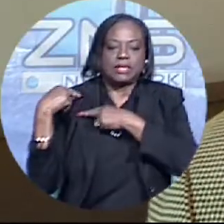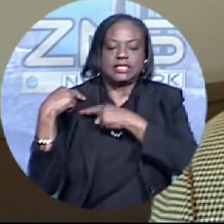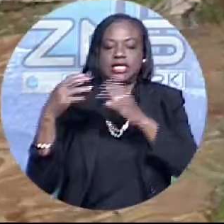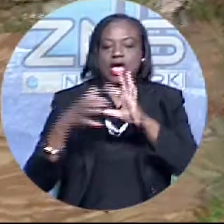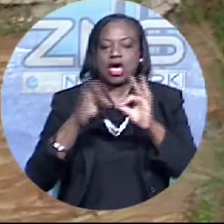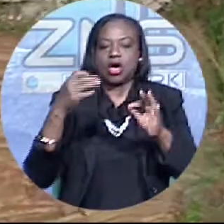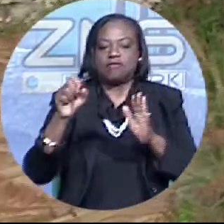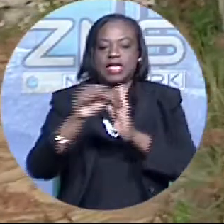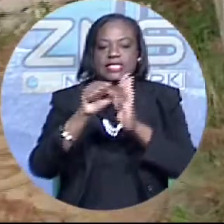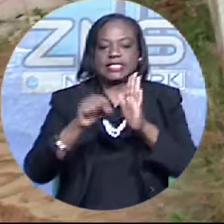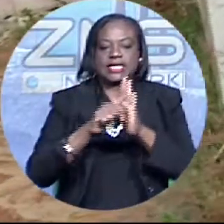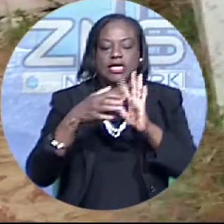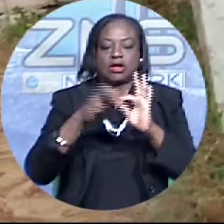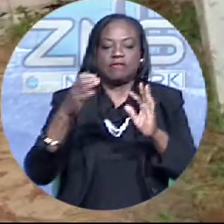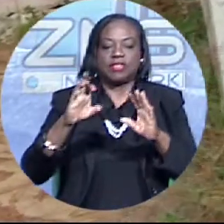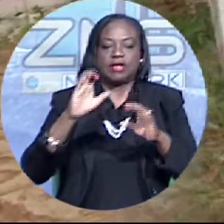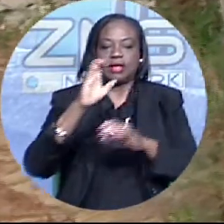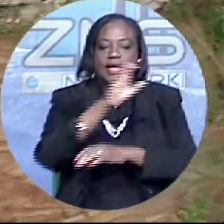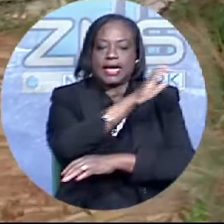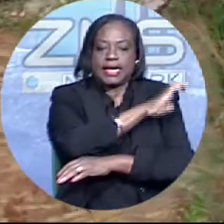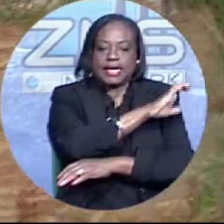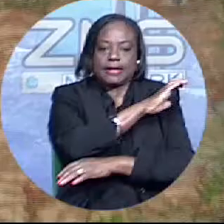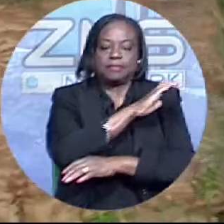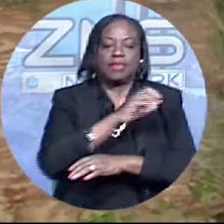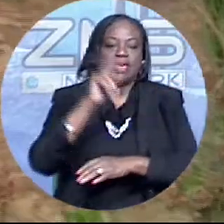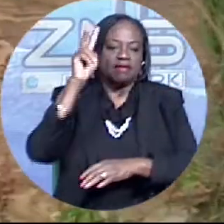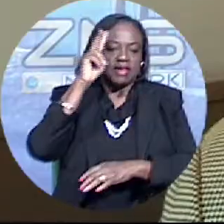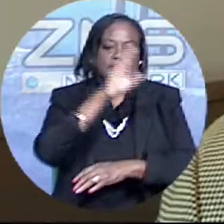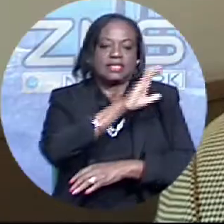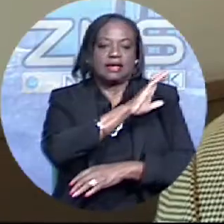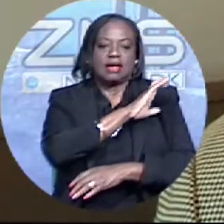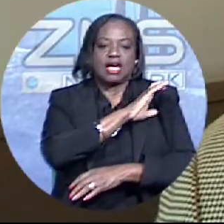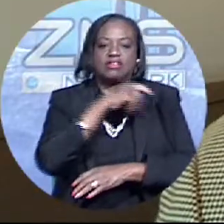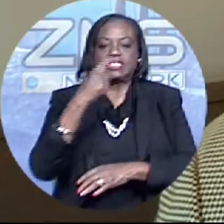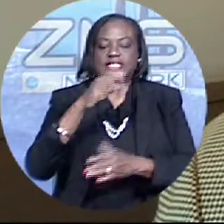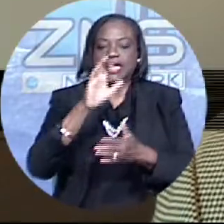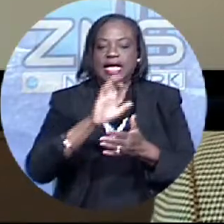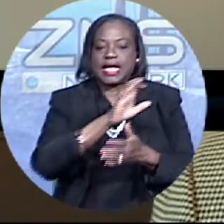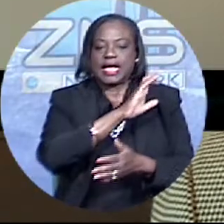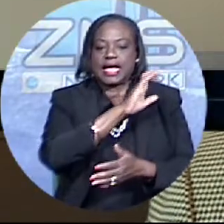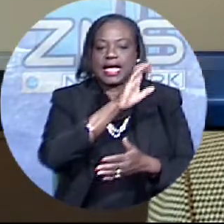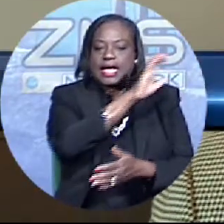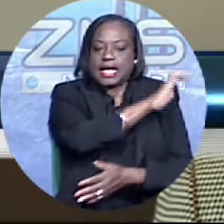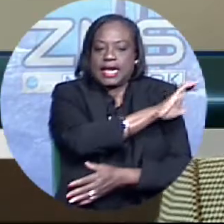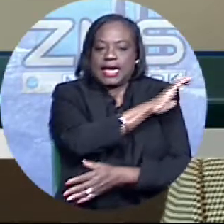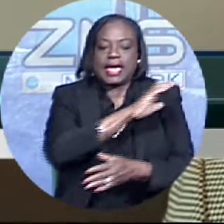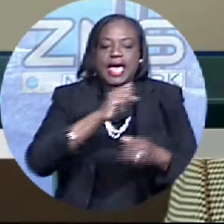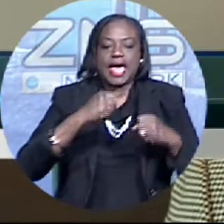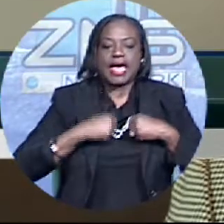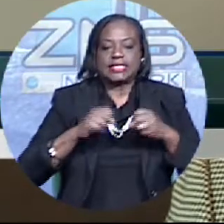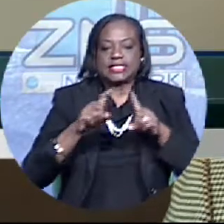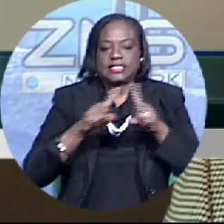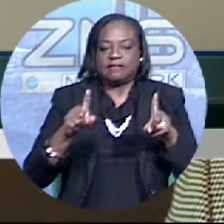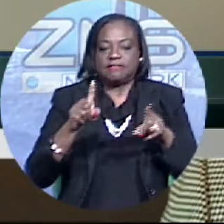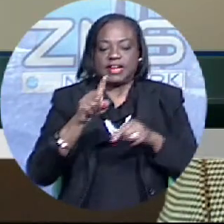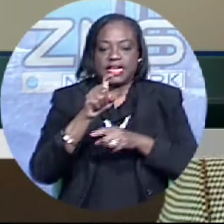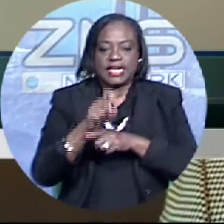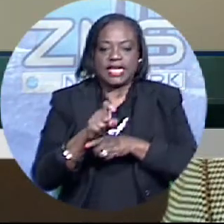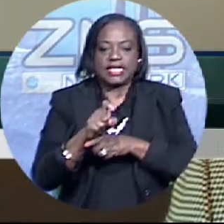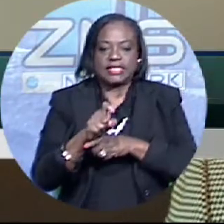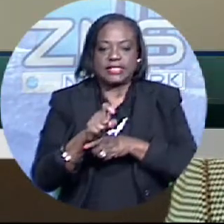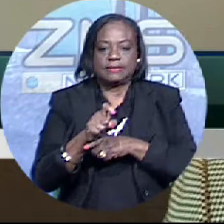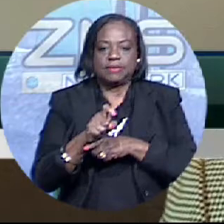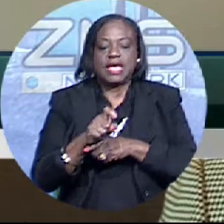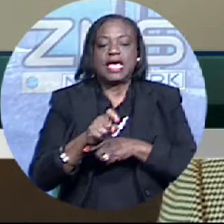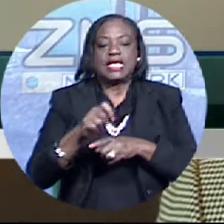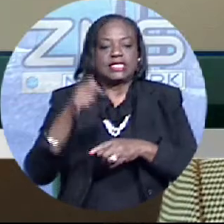Architects Associates Victor Cartwright says the clinics have different needs. Some are in more dire straits than others, but like Spanish